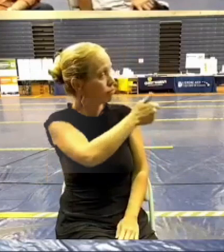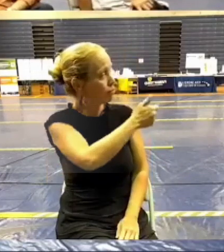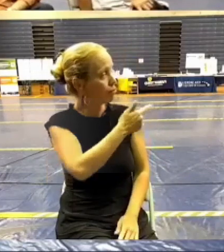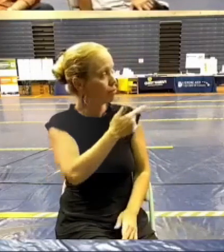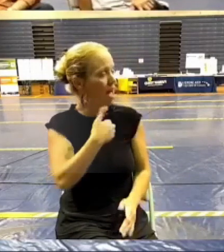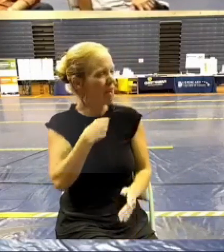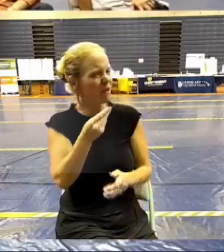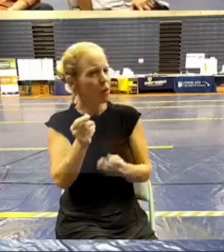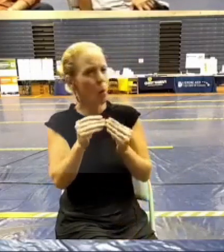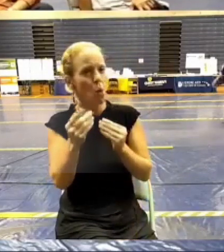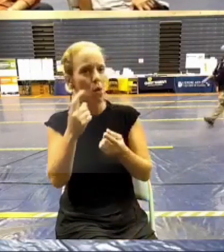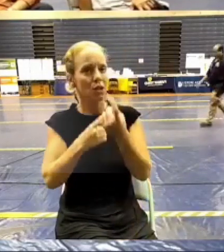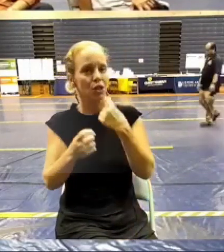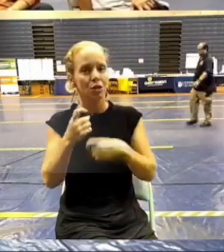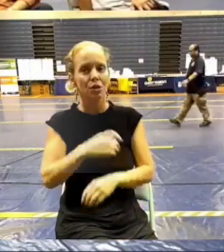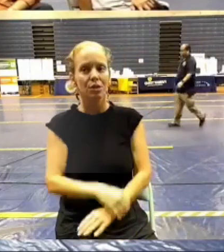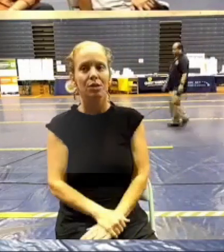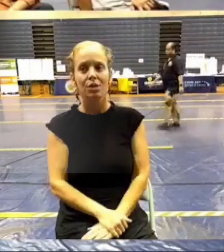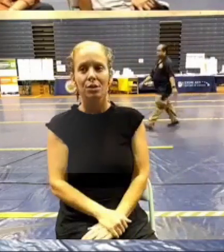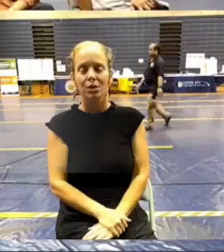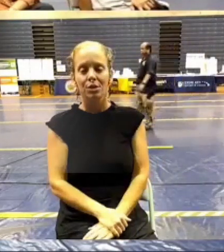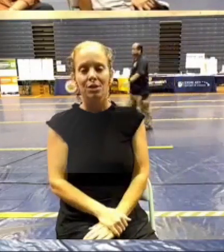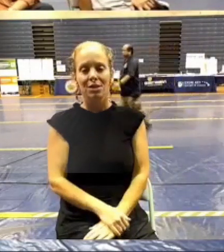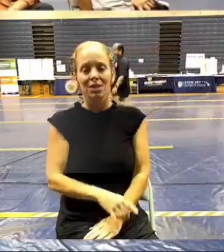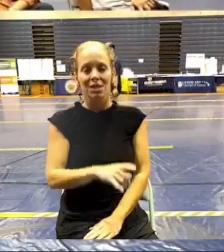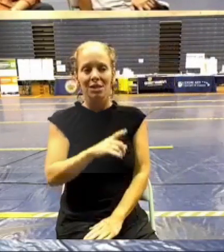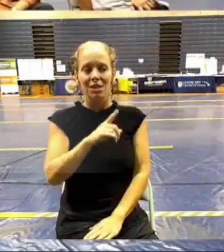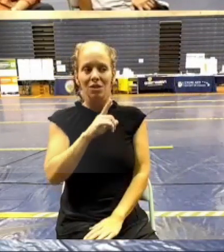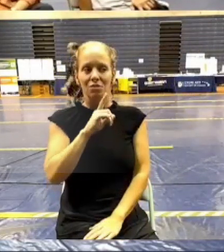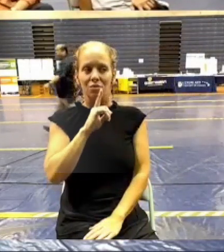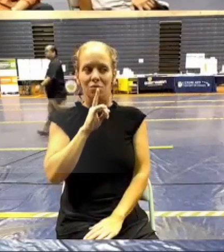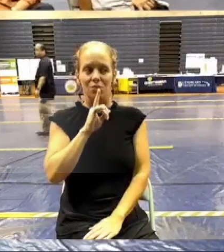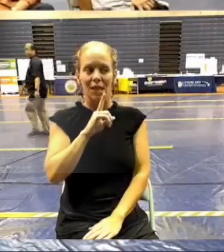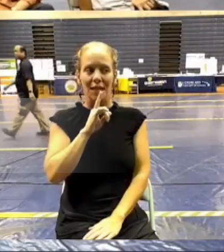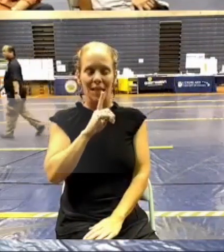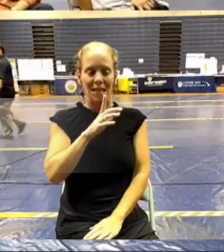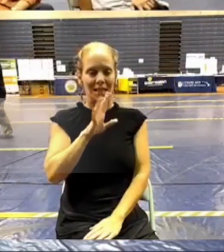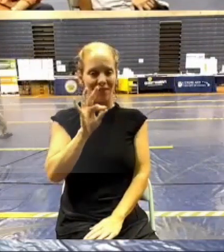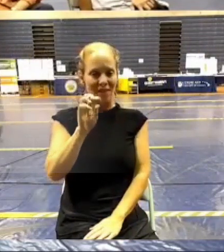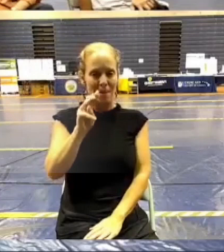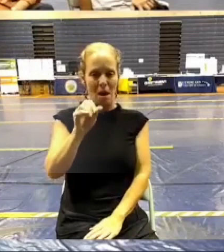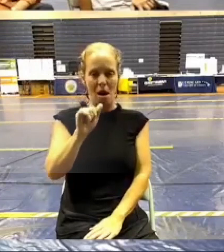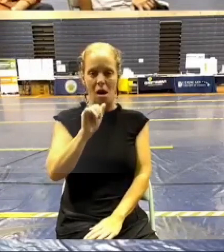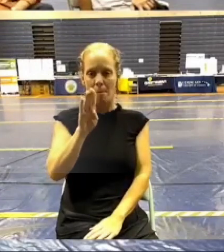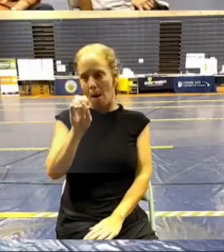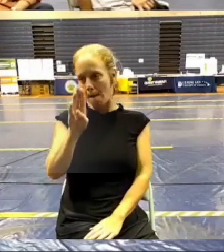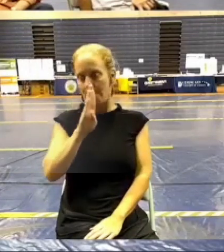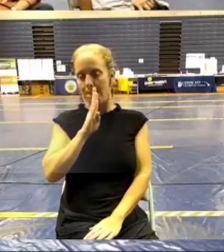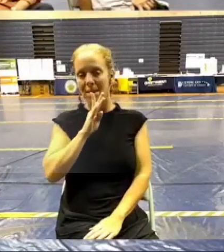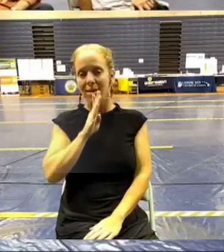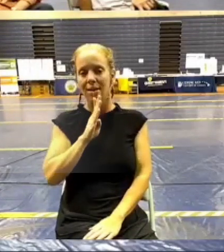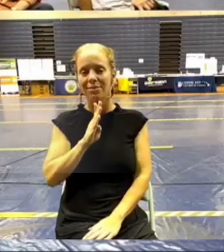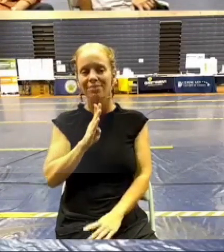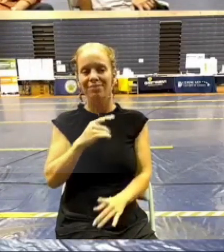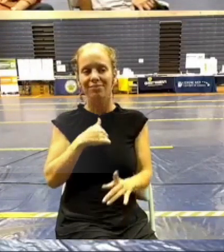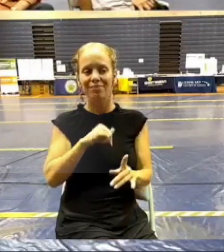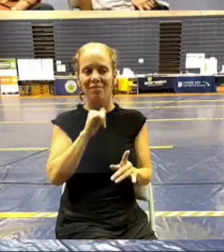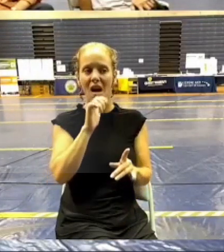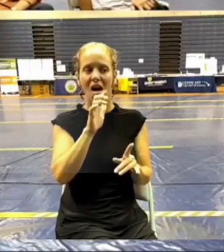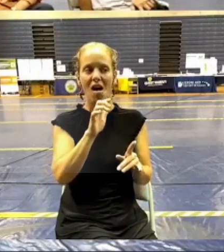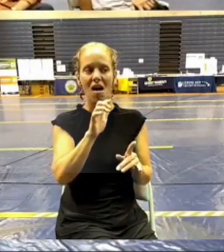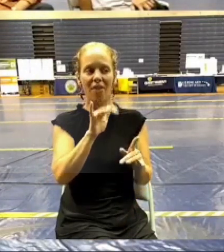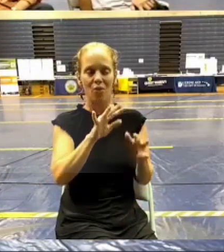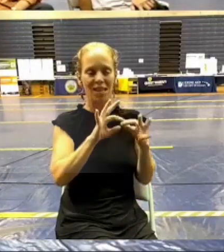Yeah, I just wanted to quickly say, again, that's not the relationship we want to have. We want to be here to